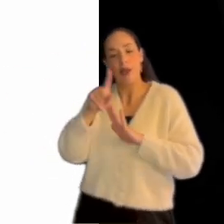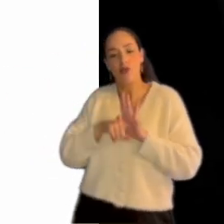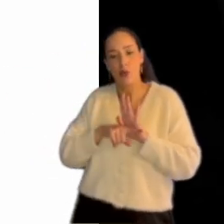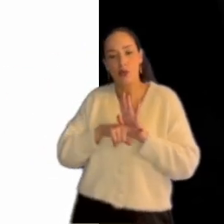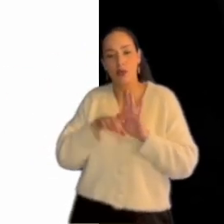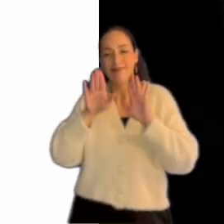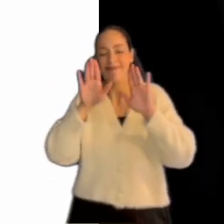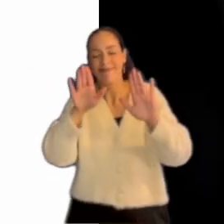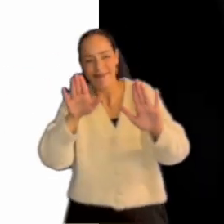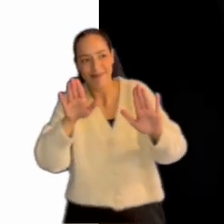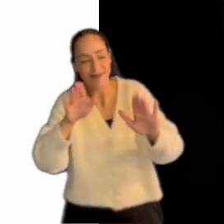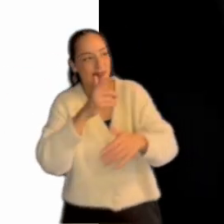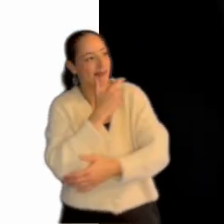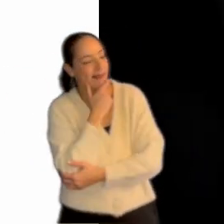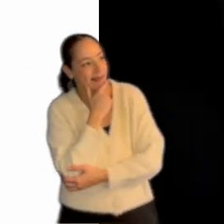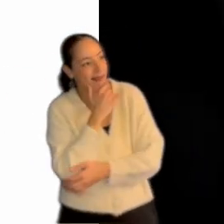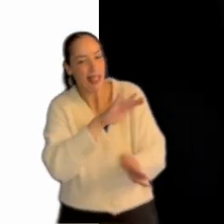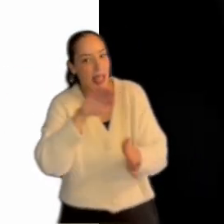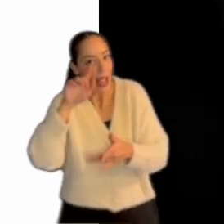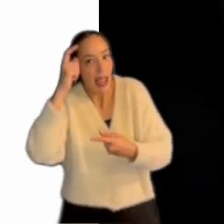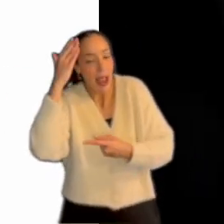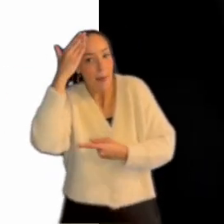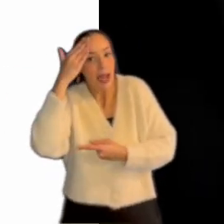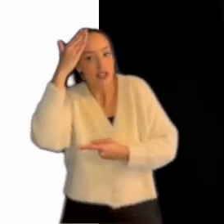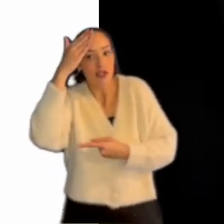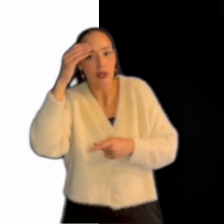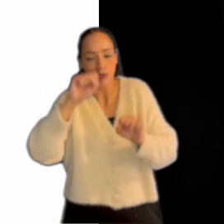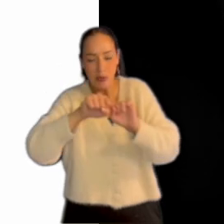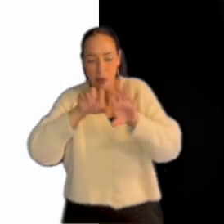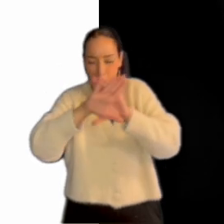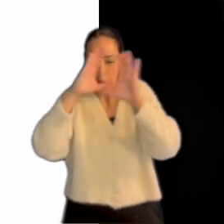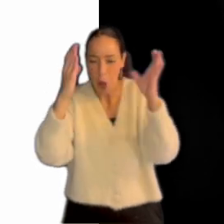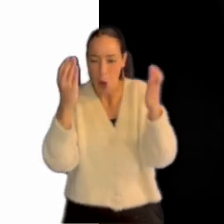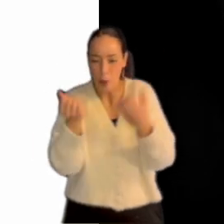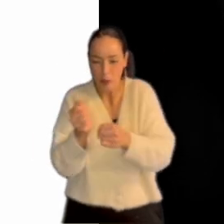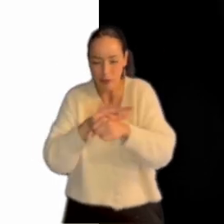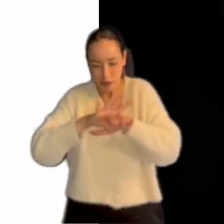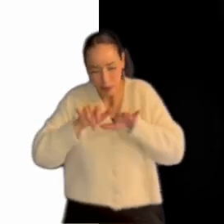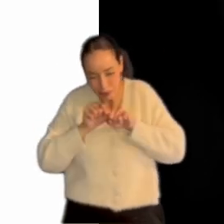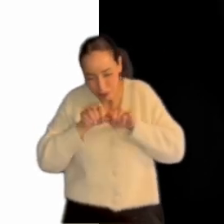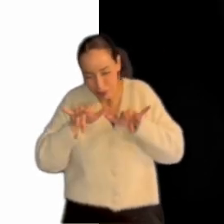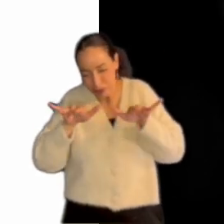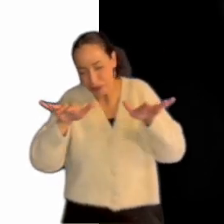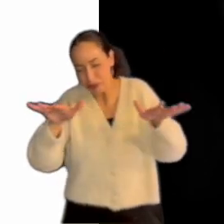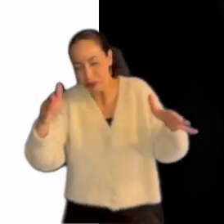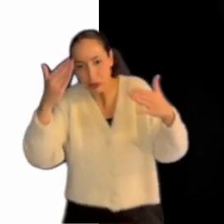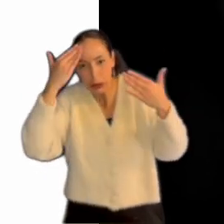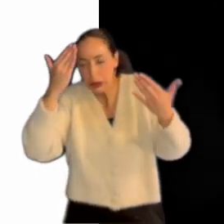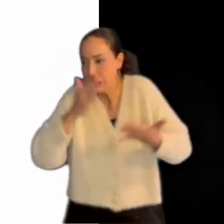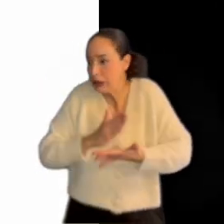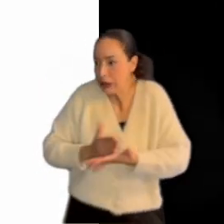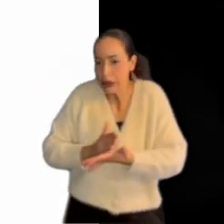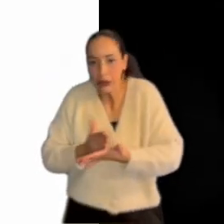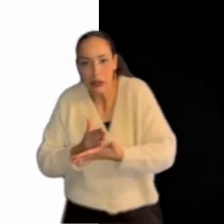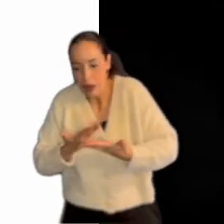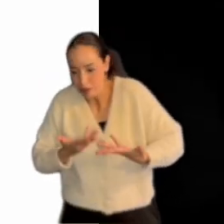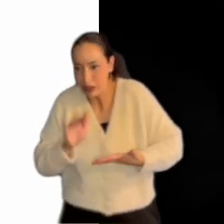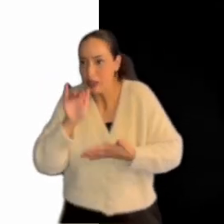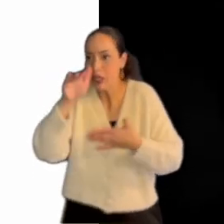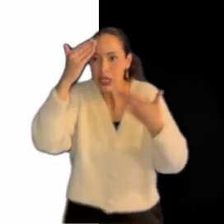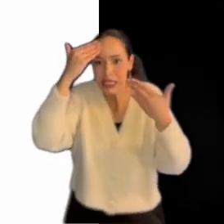out that you're expecting a baby during the middle of a global pandemic, when both the present and the future seem so fraught with uncertainty and